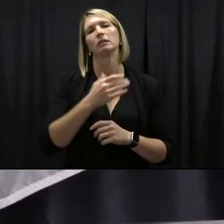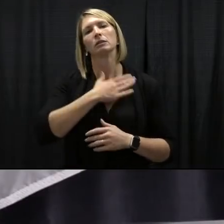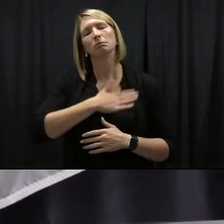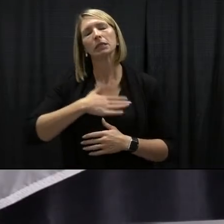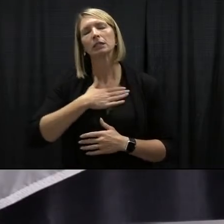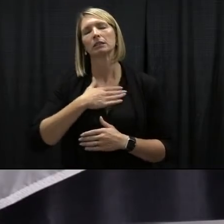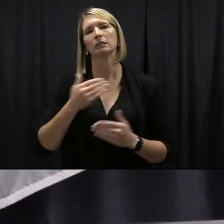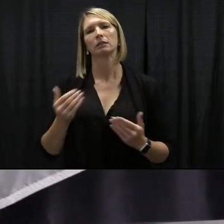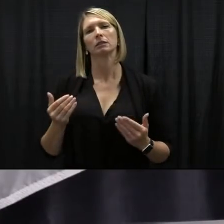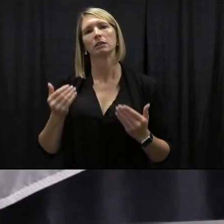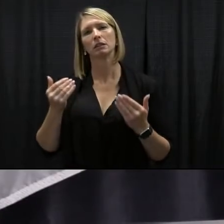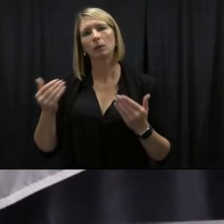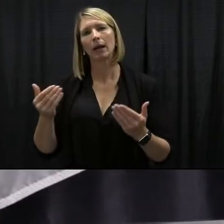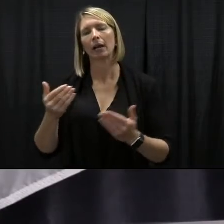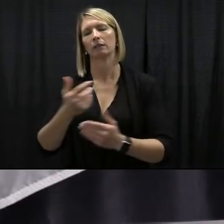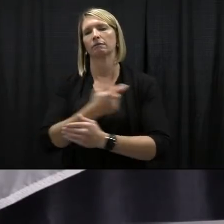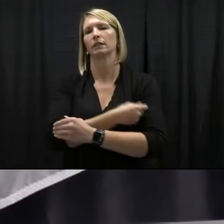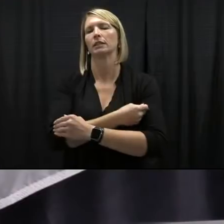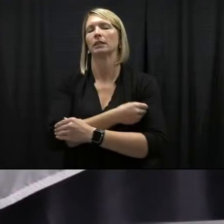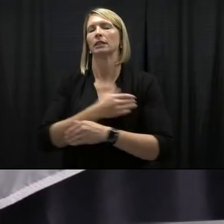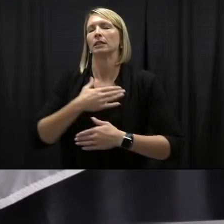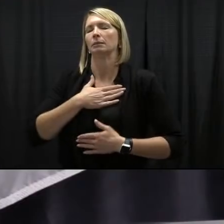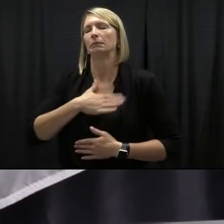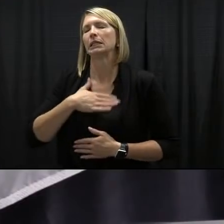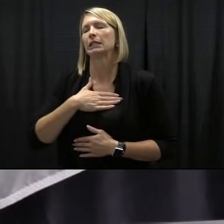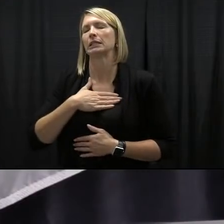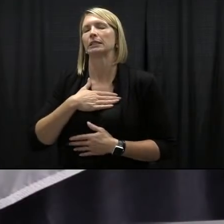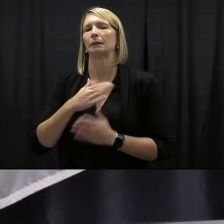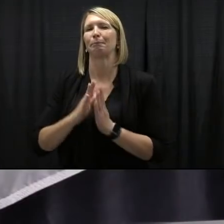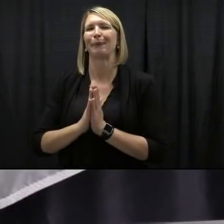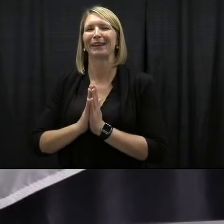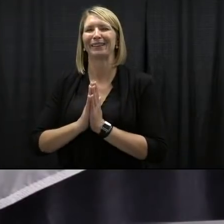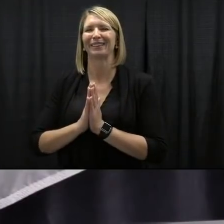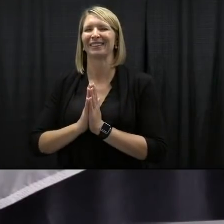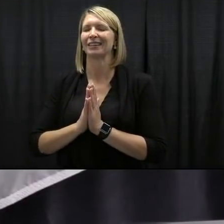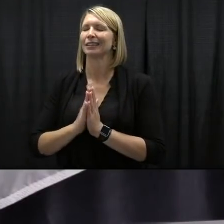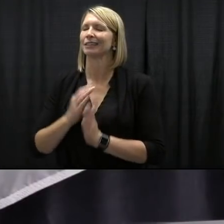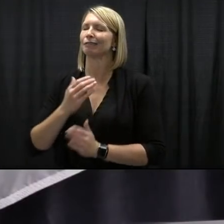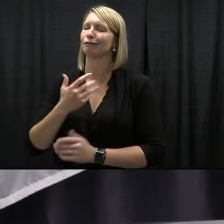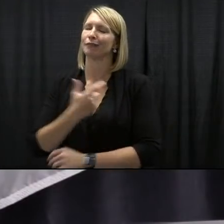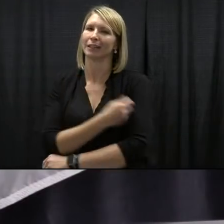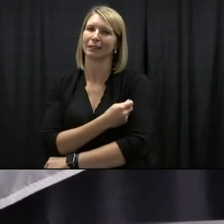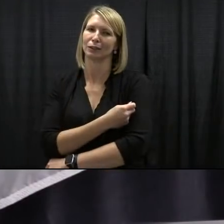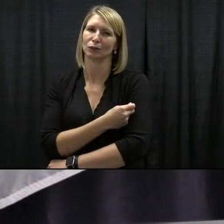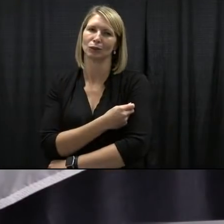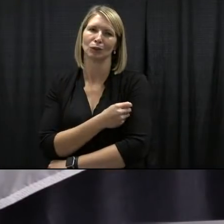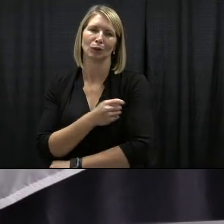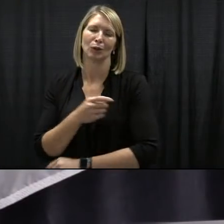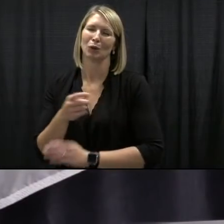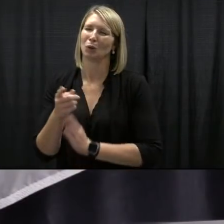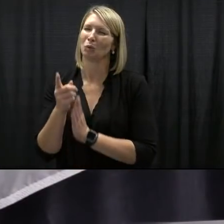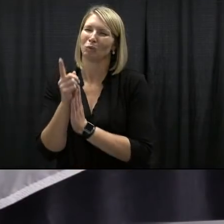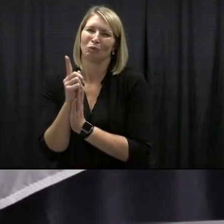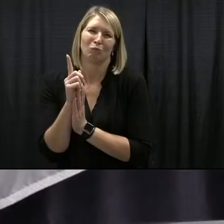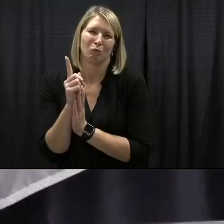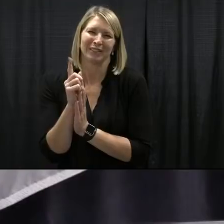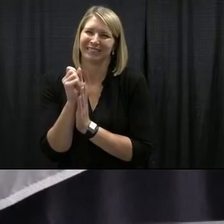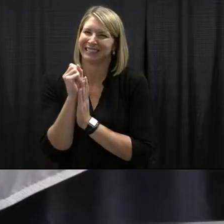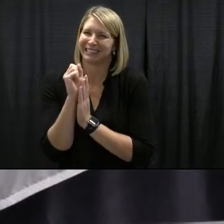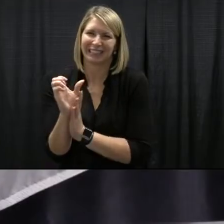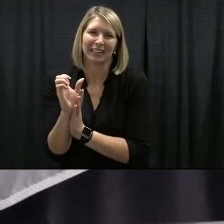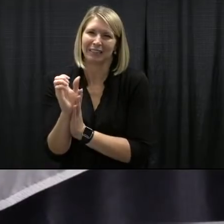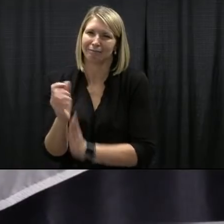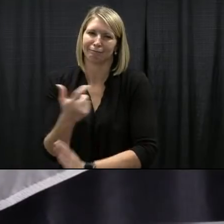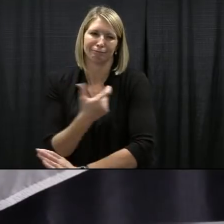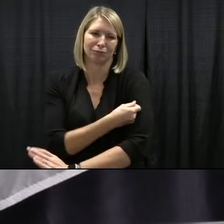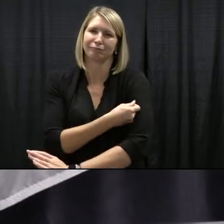part. Please get vaccinated. It's a 2-second procedure that can save lives. And as Newfoundlanders and Labradorians have